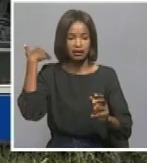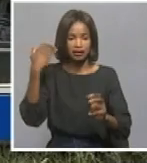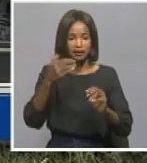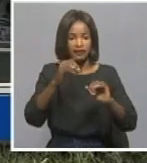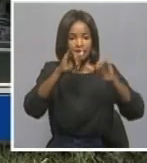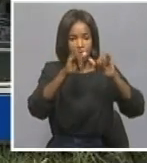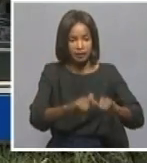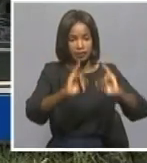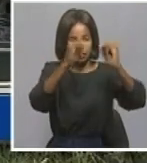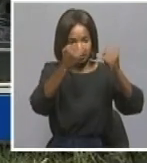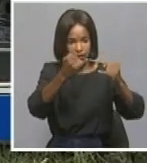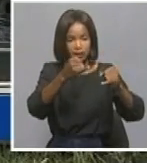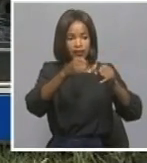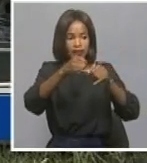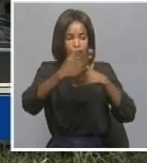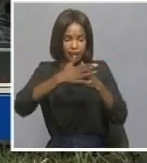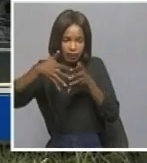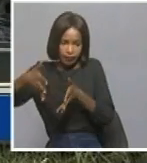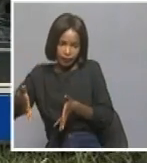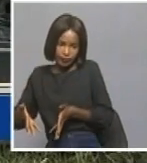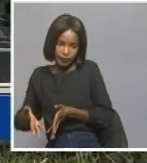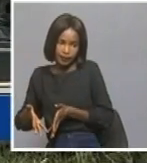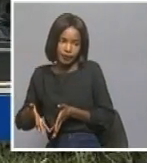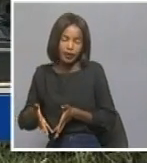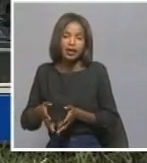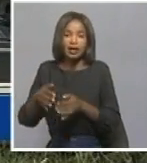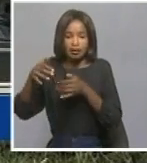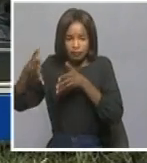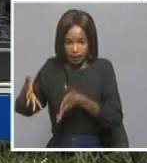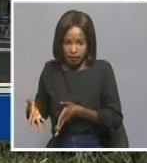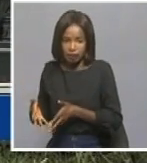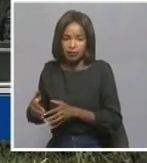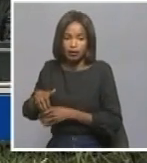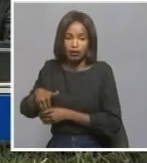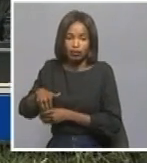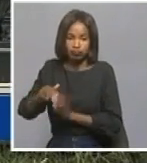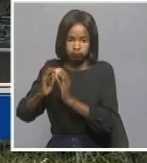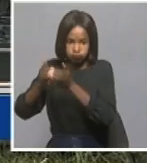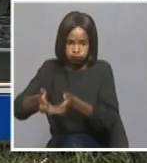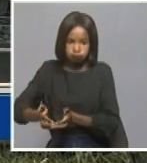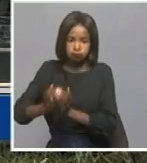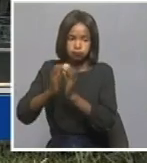Impalila. Then from Impalila, we have another route where those who necessarily need to come and buy their